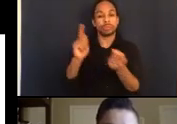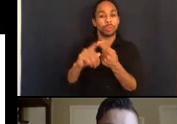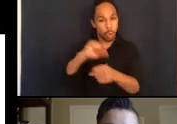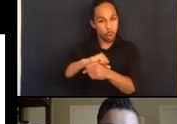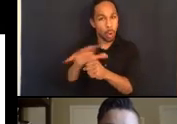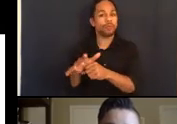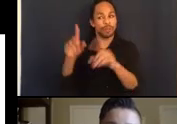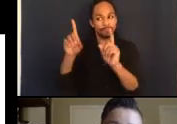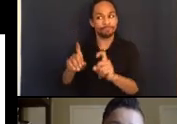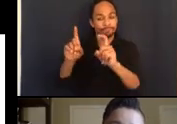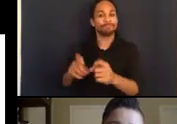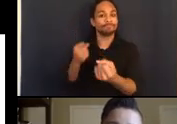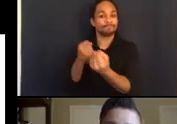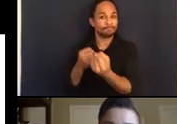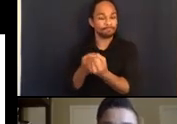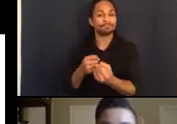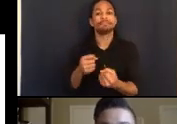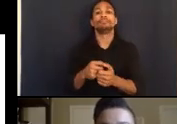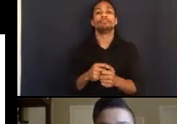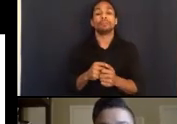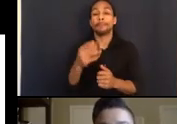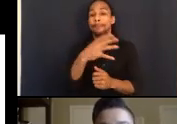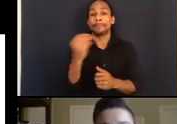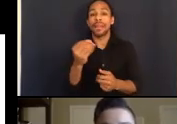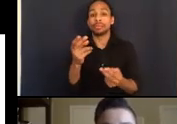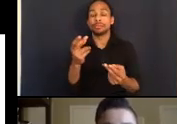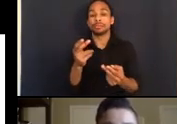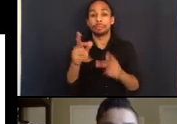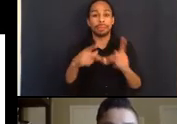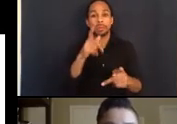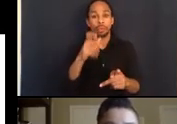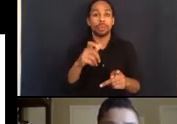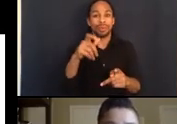living in shelters are currently being rehoused. Next slide.